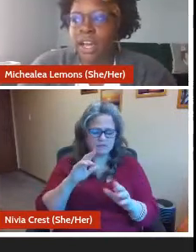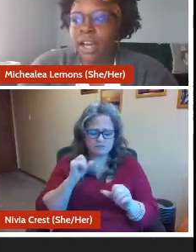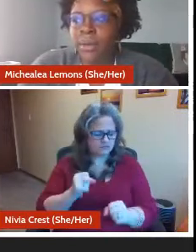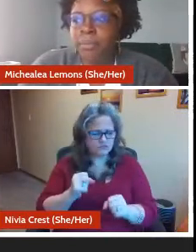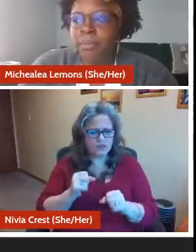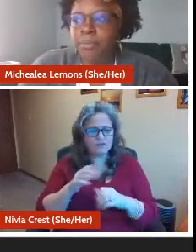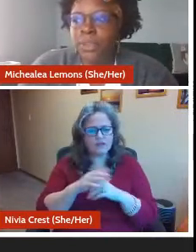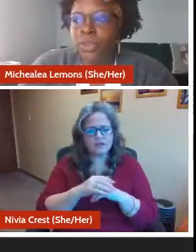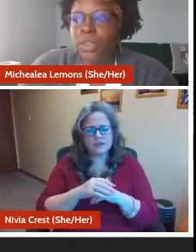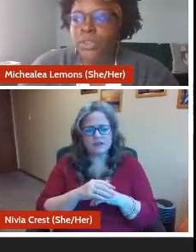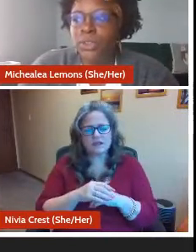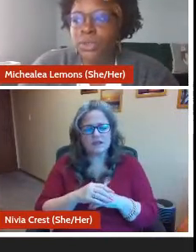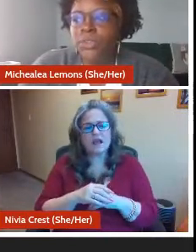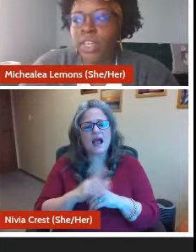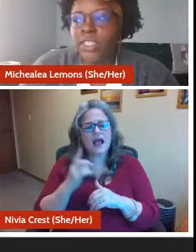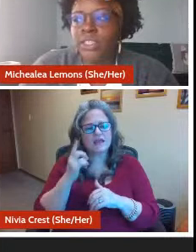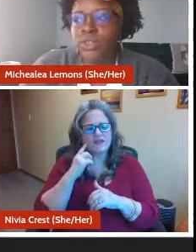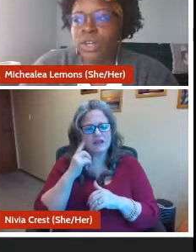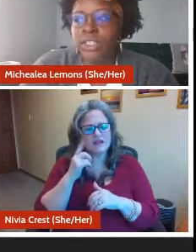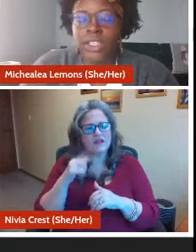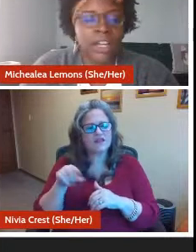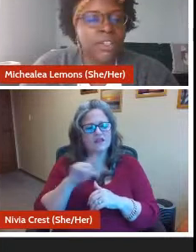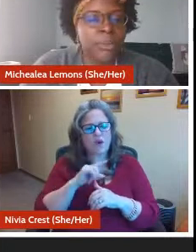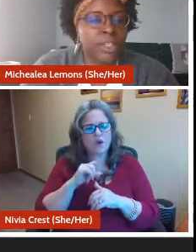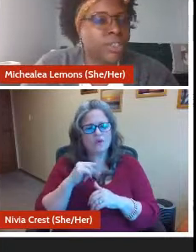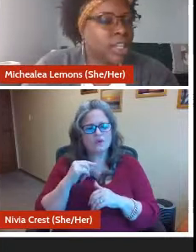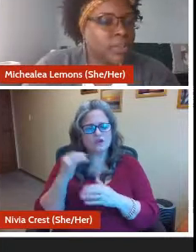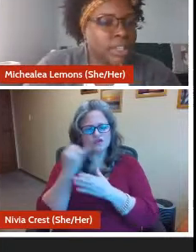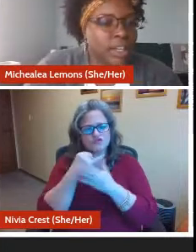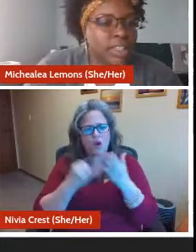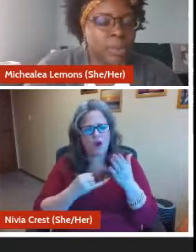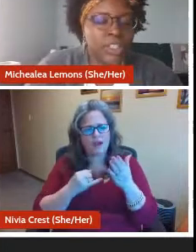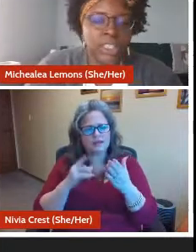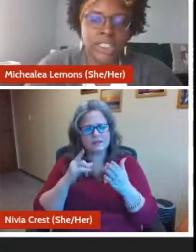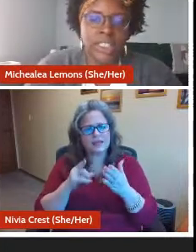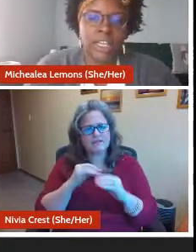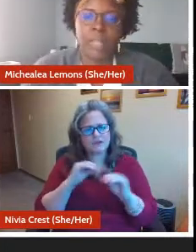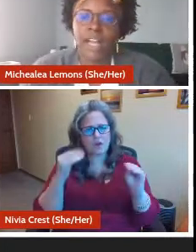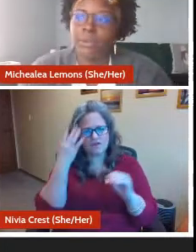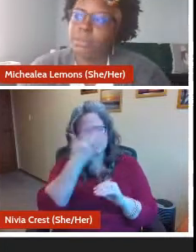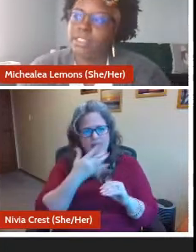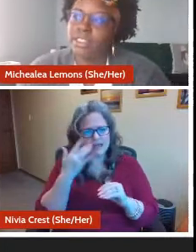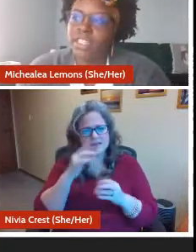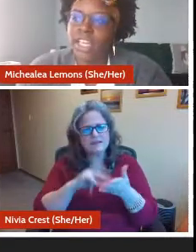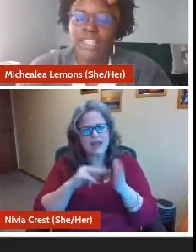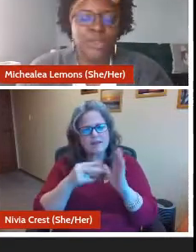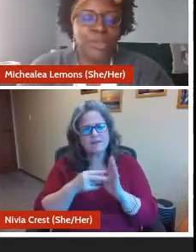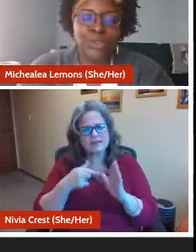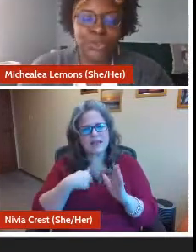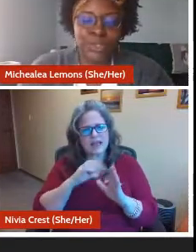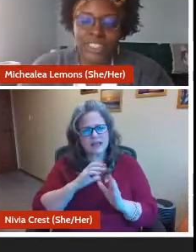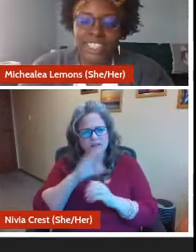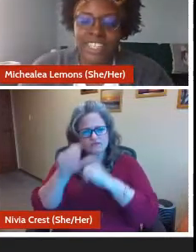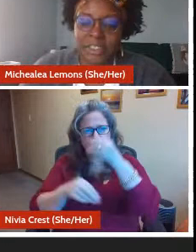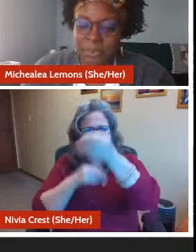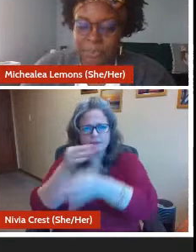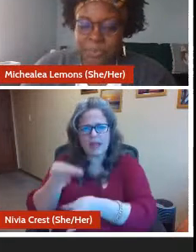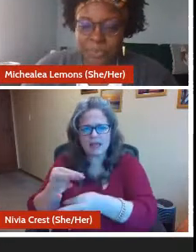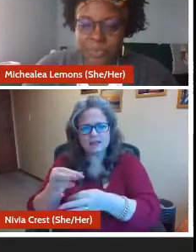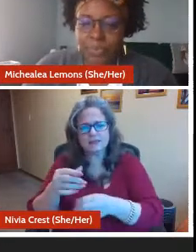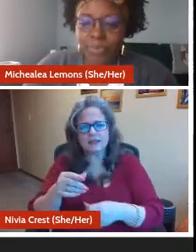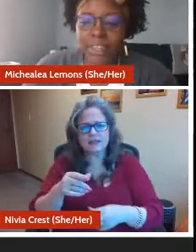that, you know, those faceless drawings allow you to put yourself in there, especially as a young Black woman. And it's beautiful to